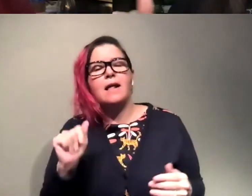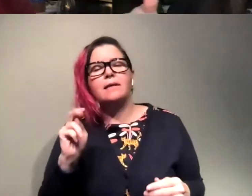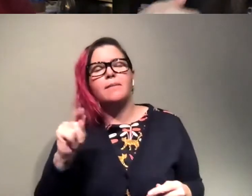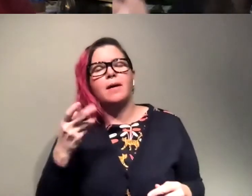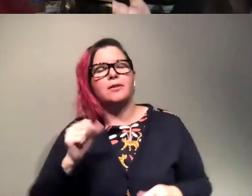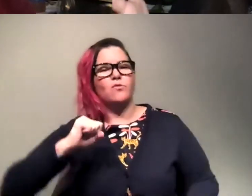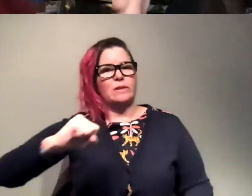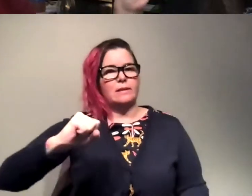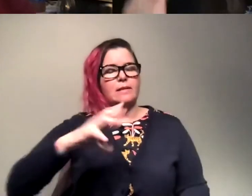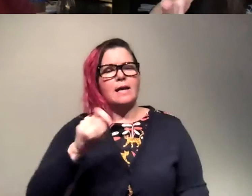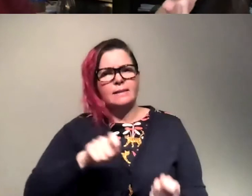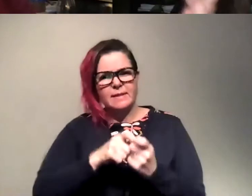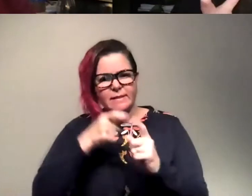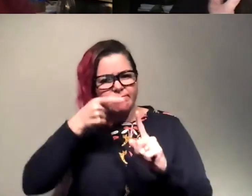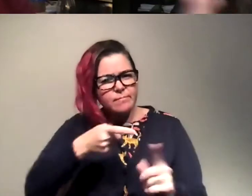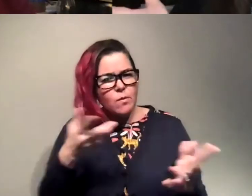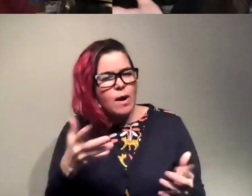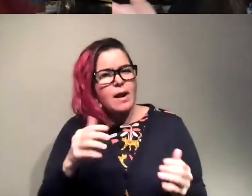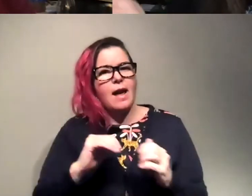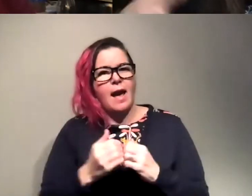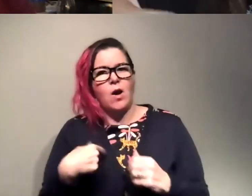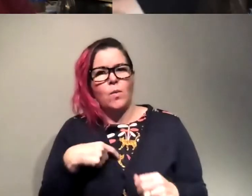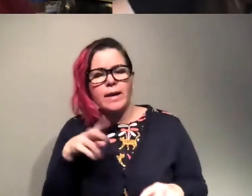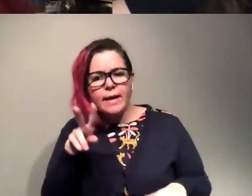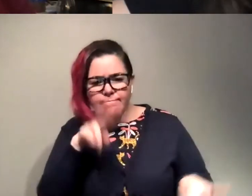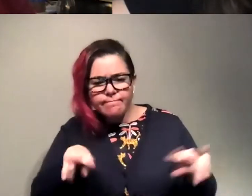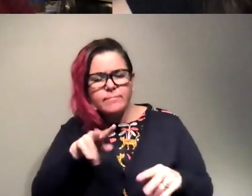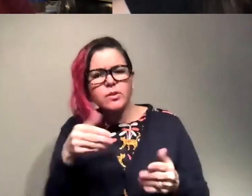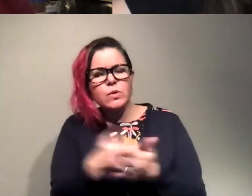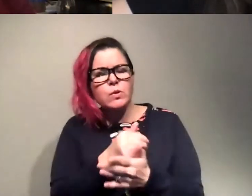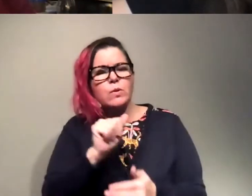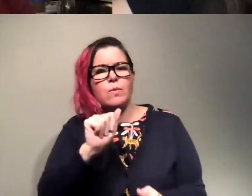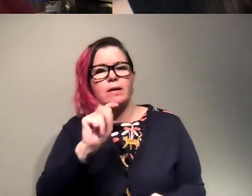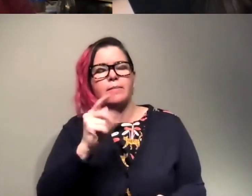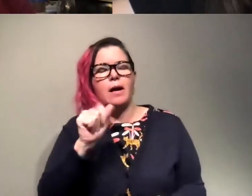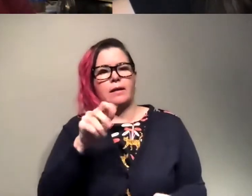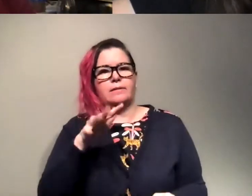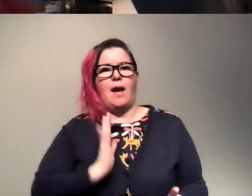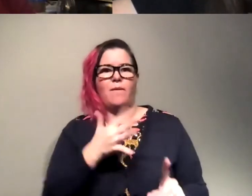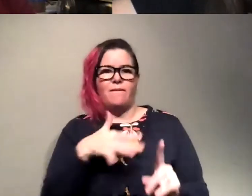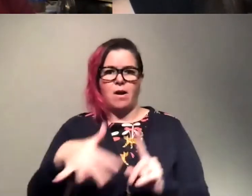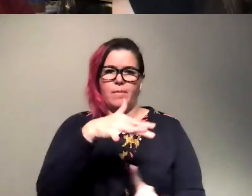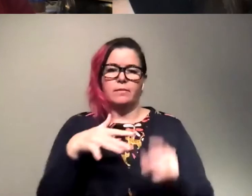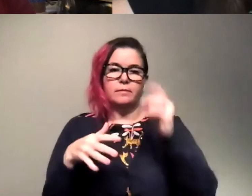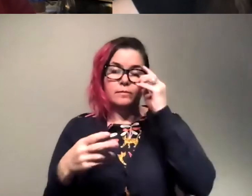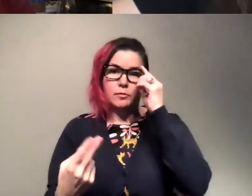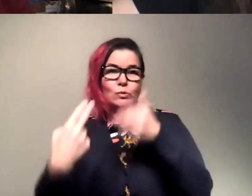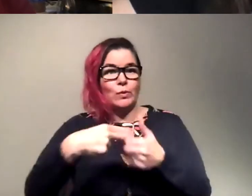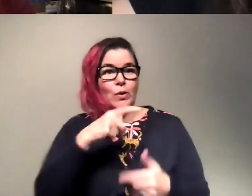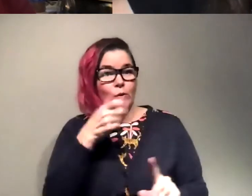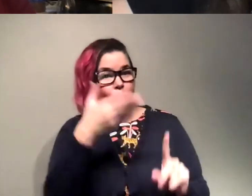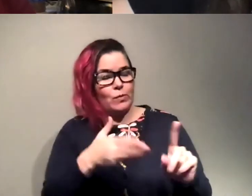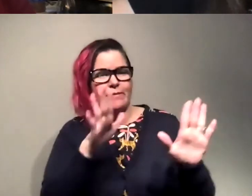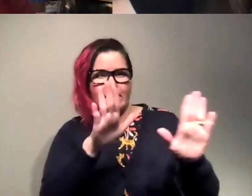resistance and specifically how we can look for new antibiotics in our environment. And so we are joined by the